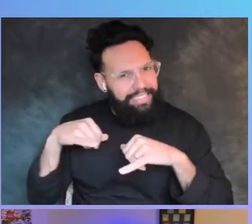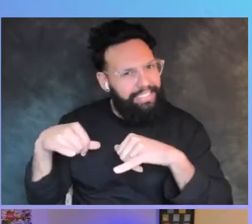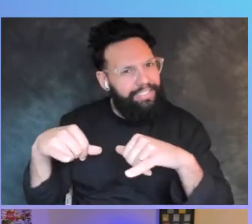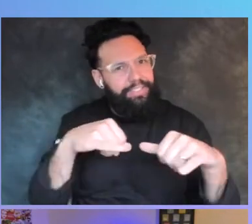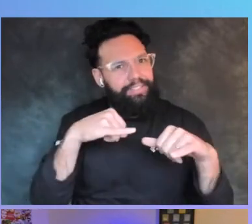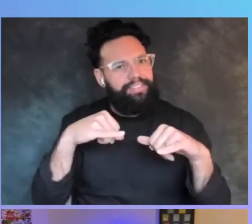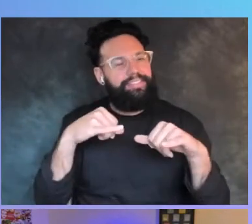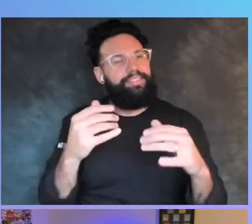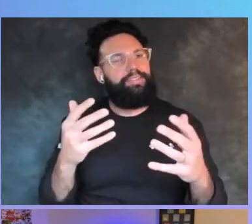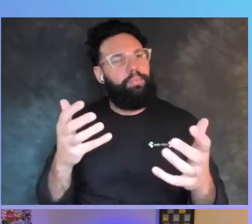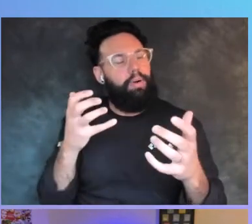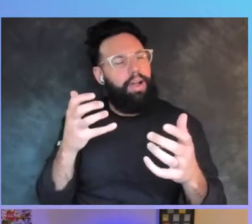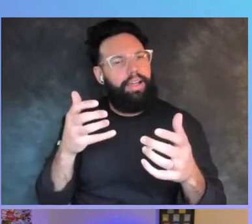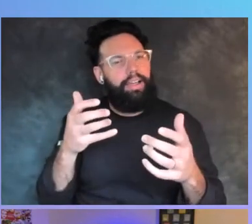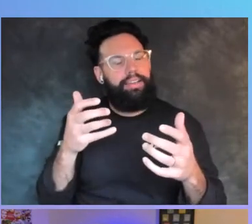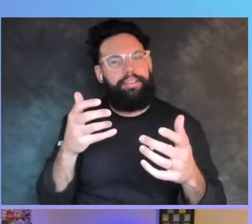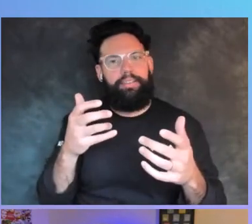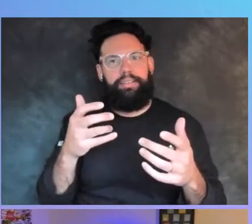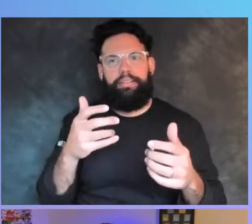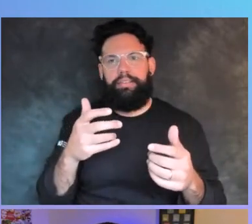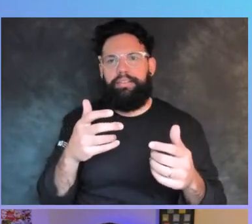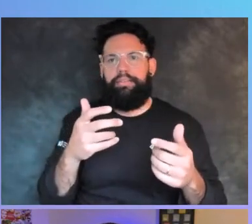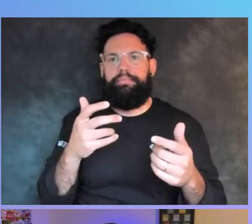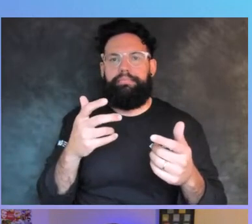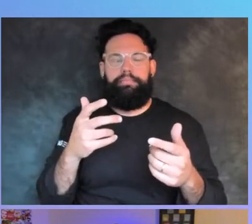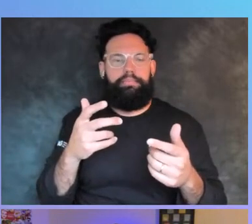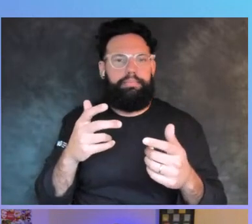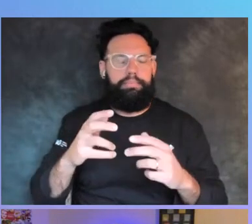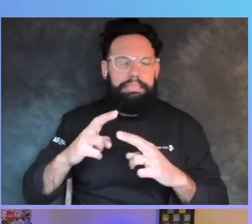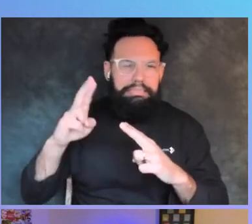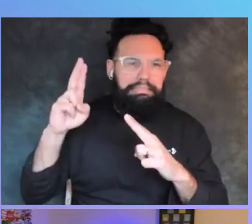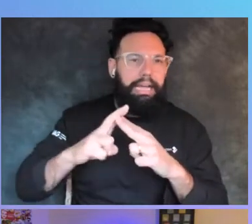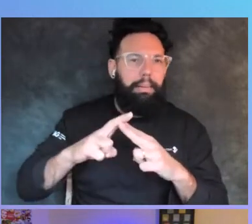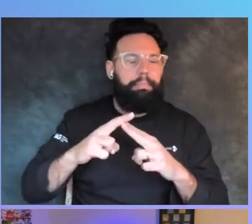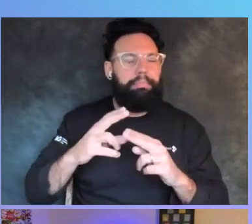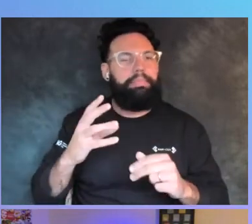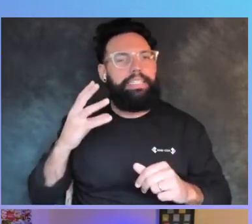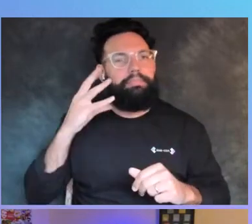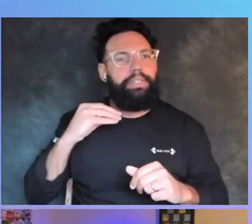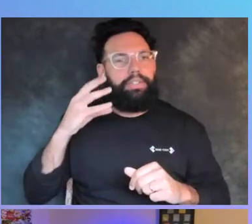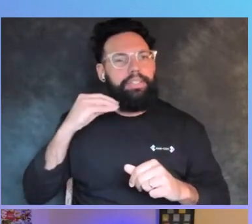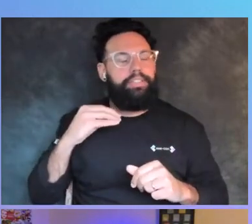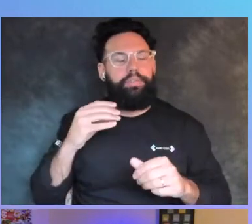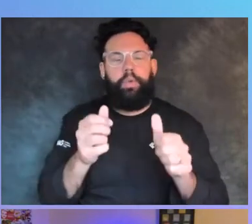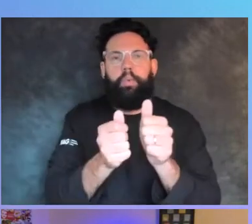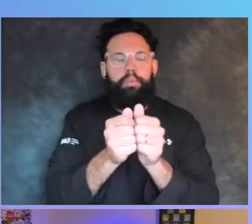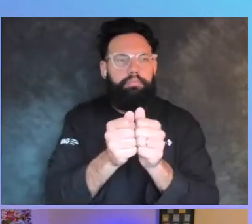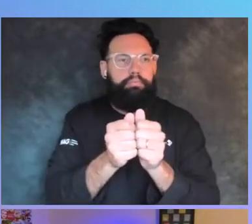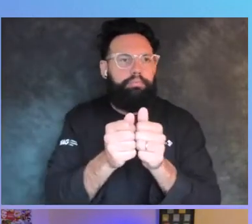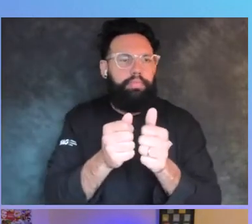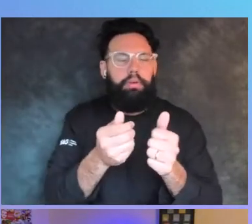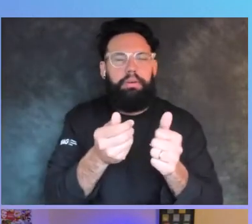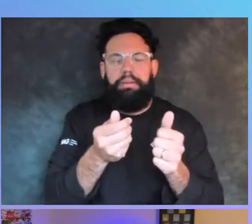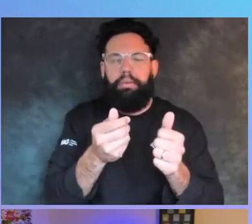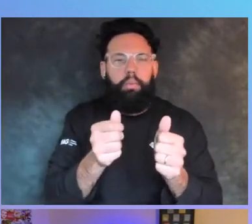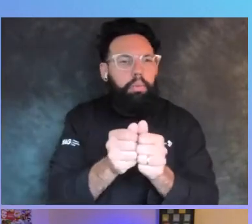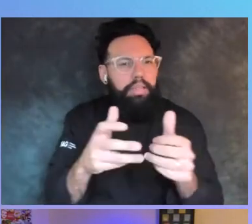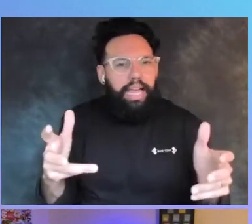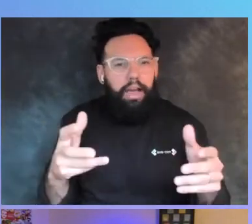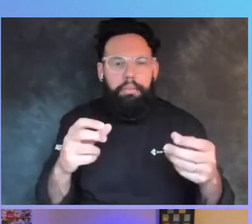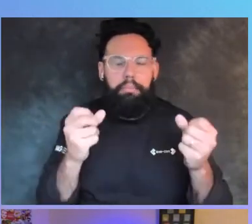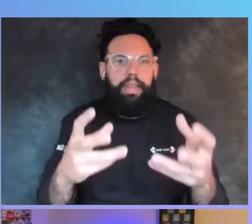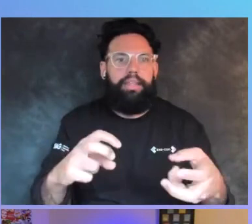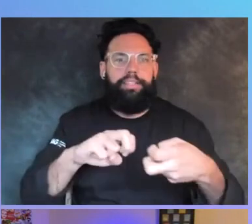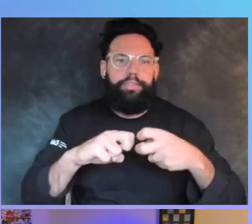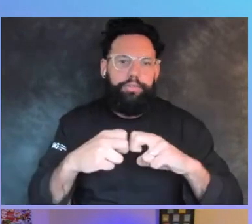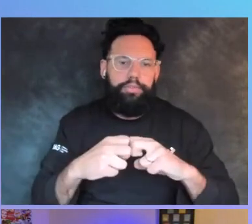best overall experience with as low of issues as possible. And with that, thank you all so much